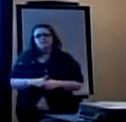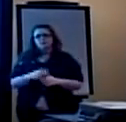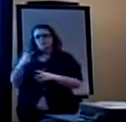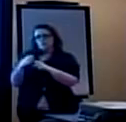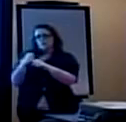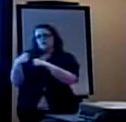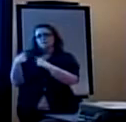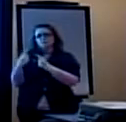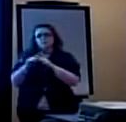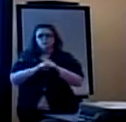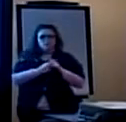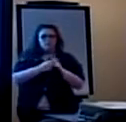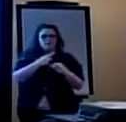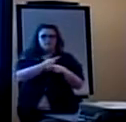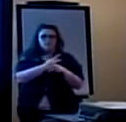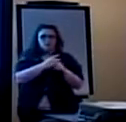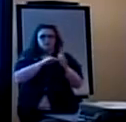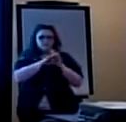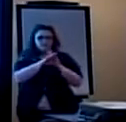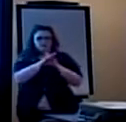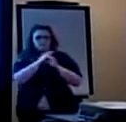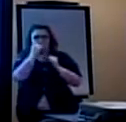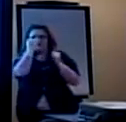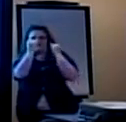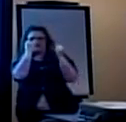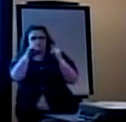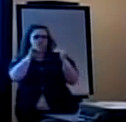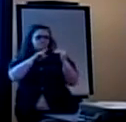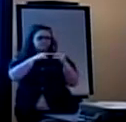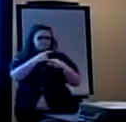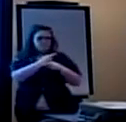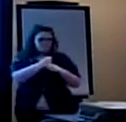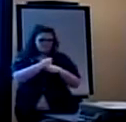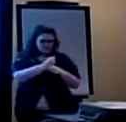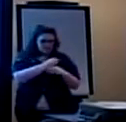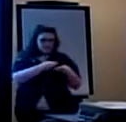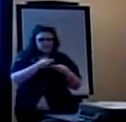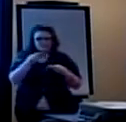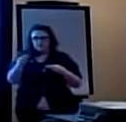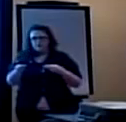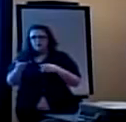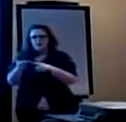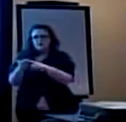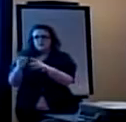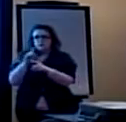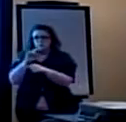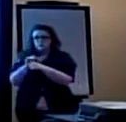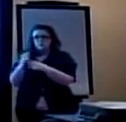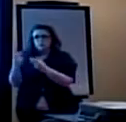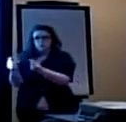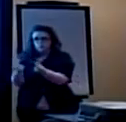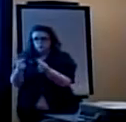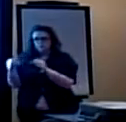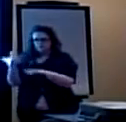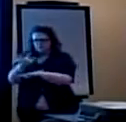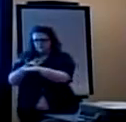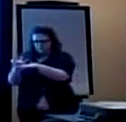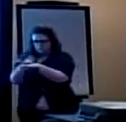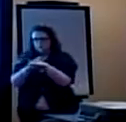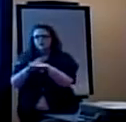actual product that was based on people's ideas, users using them, and users coming up with solutions that we could never have thought of.